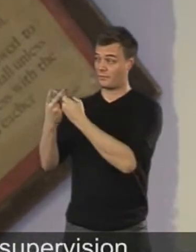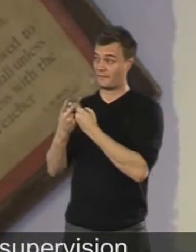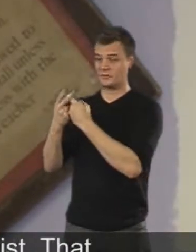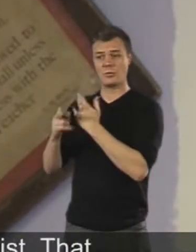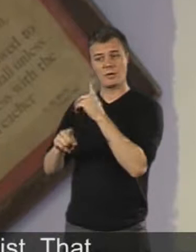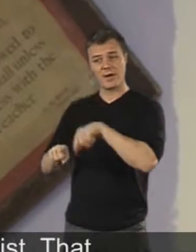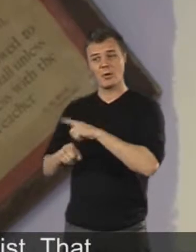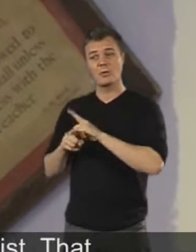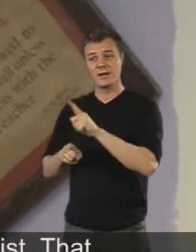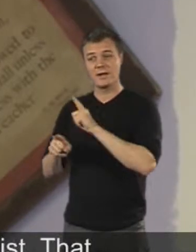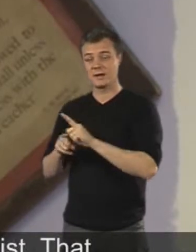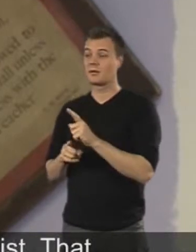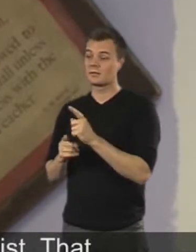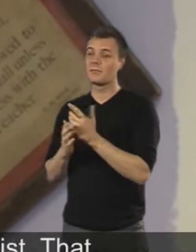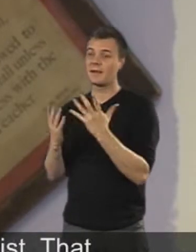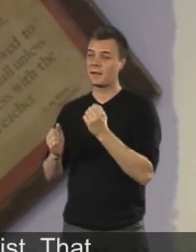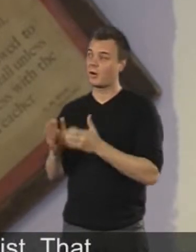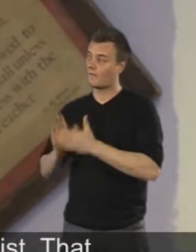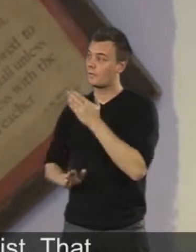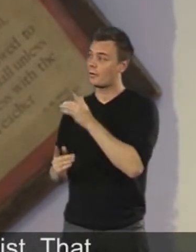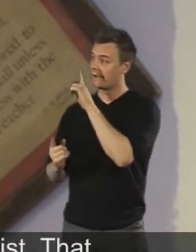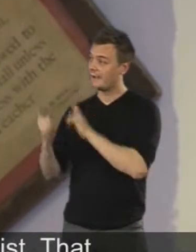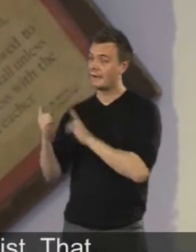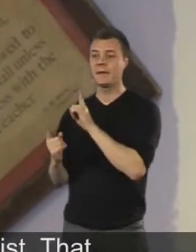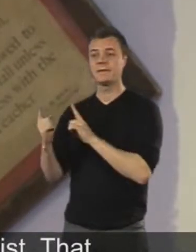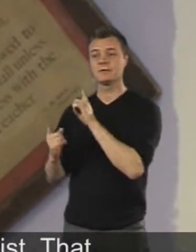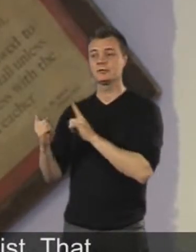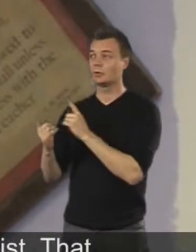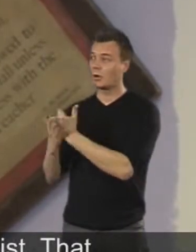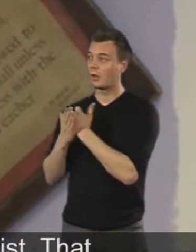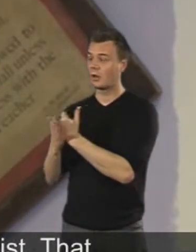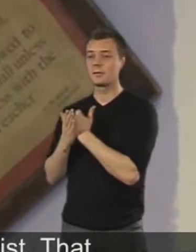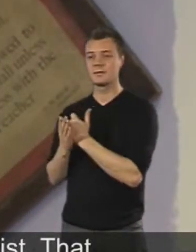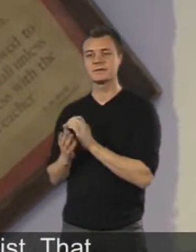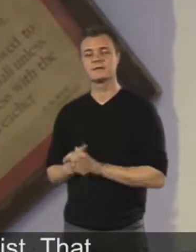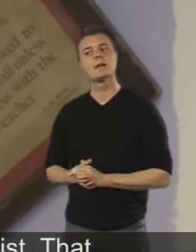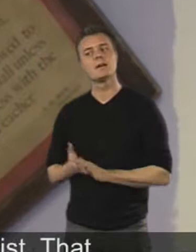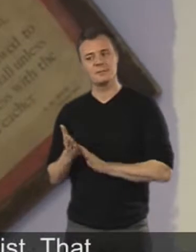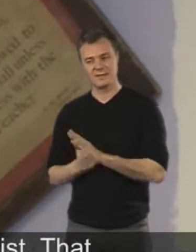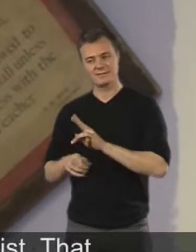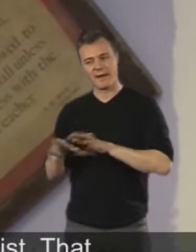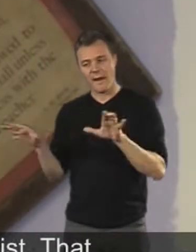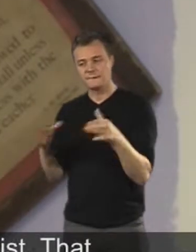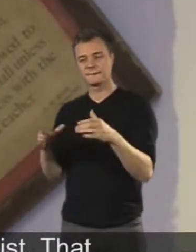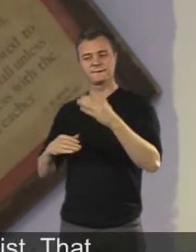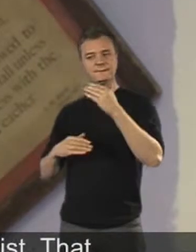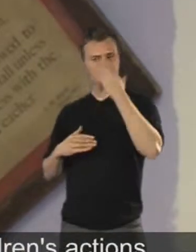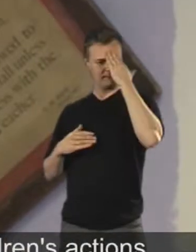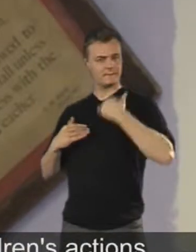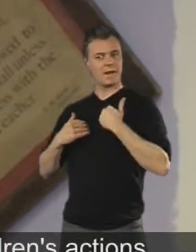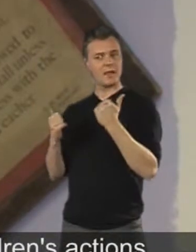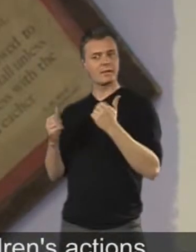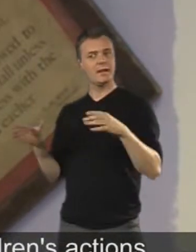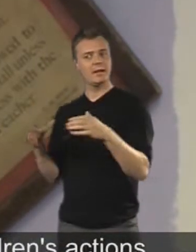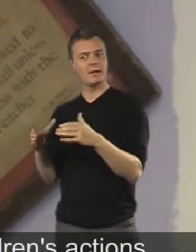and many then have individual sessions with the therapist. That allows us to keep a healthy staff team. It